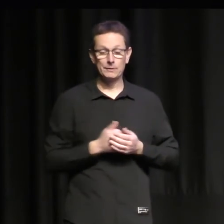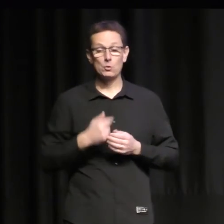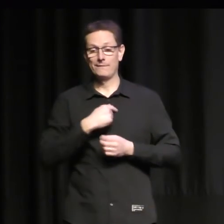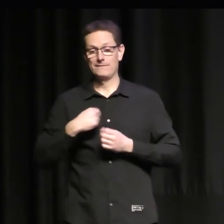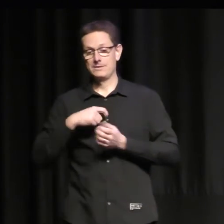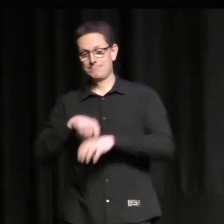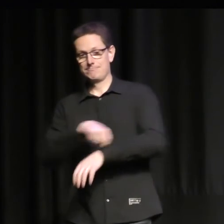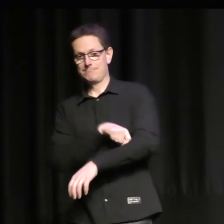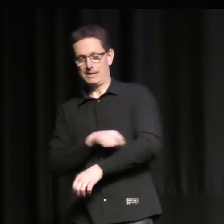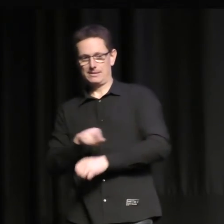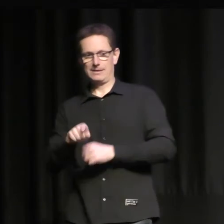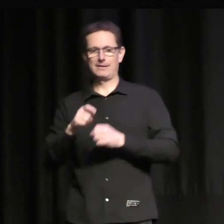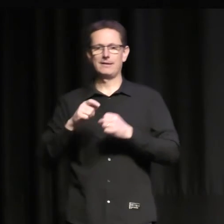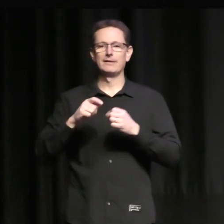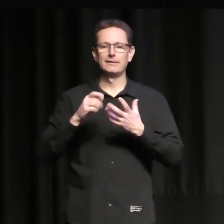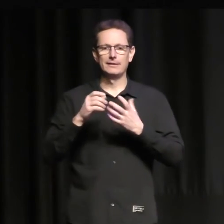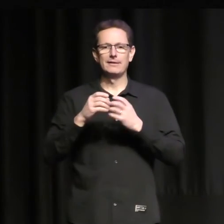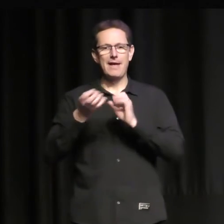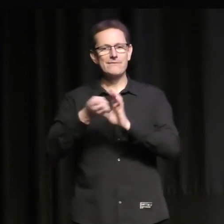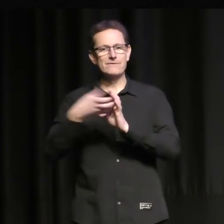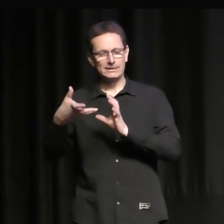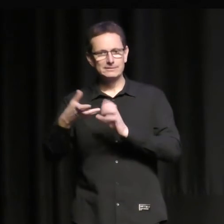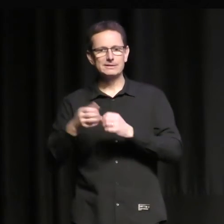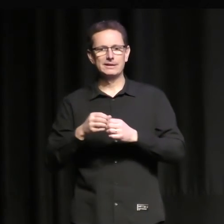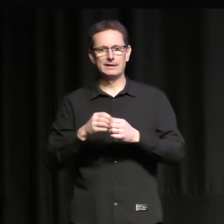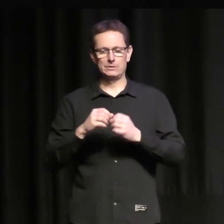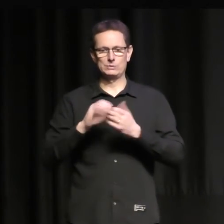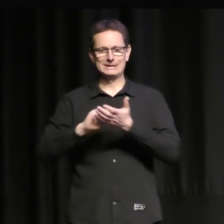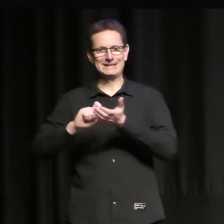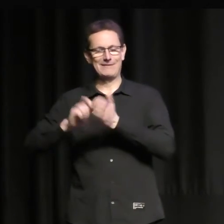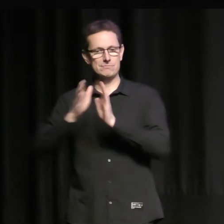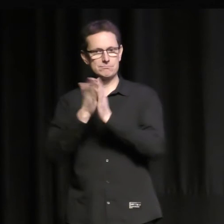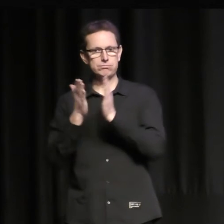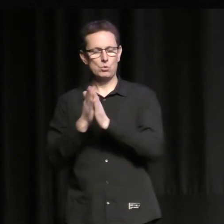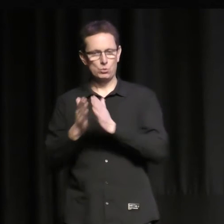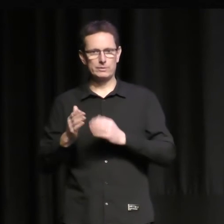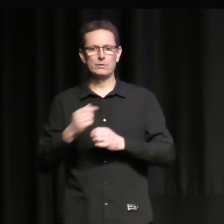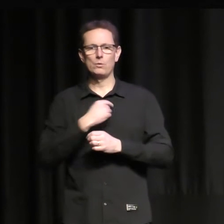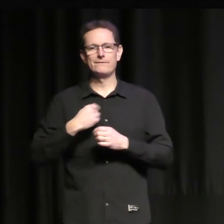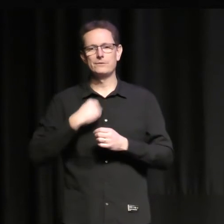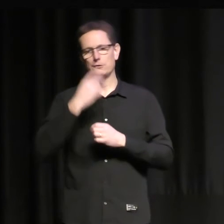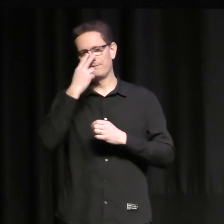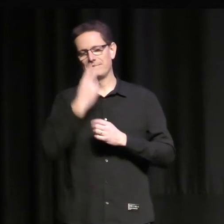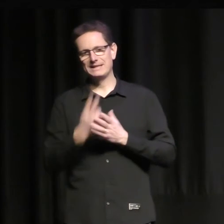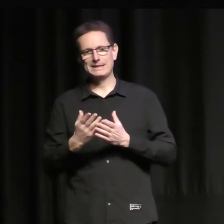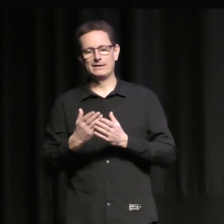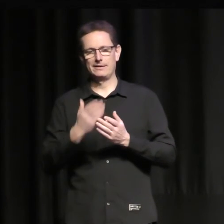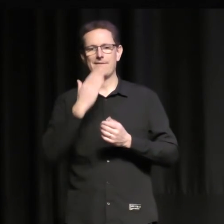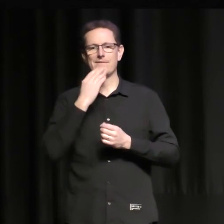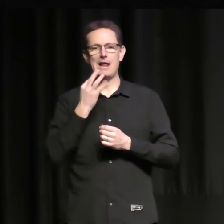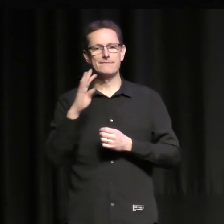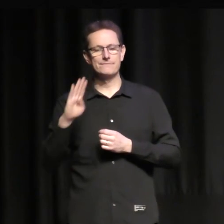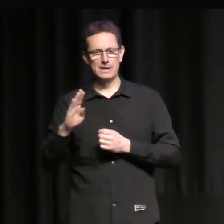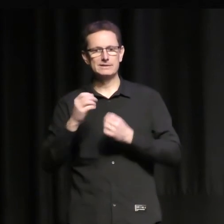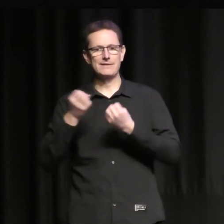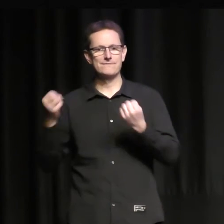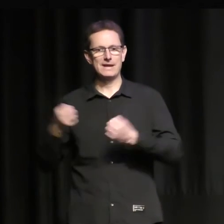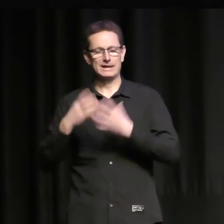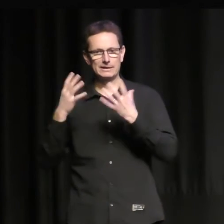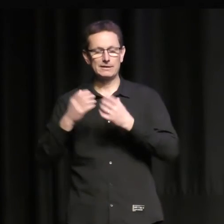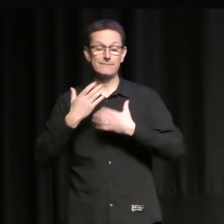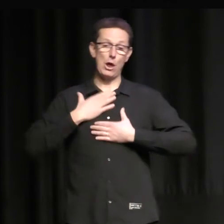So I've got some flyers for it if you're interested, which showed the welfare effects for health,